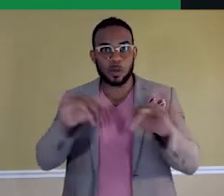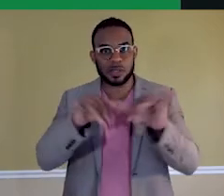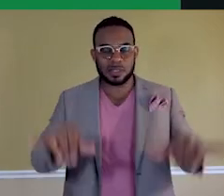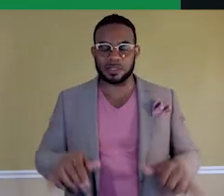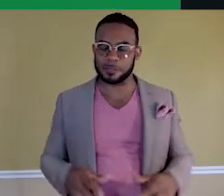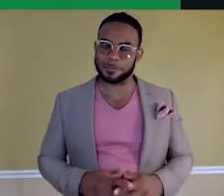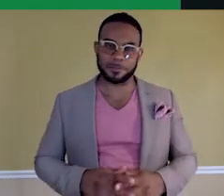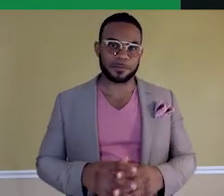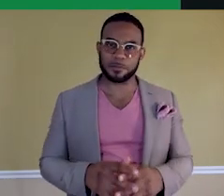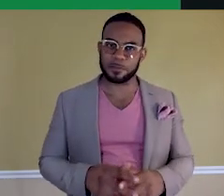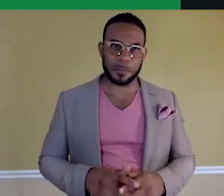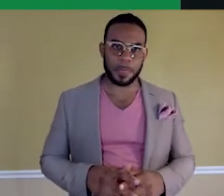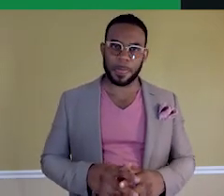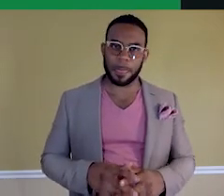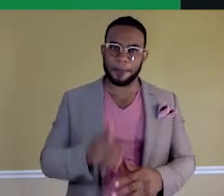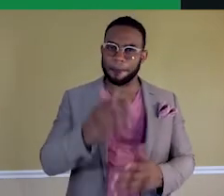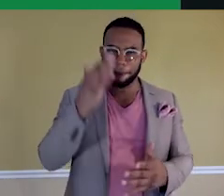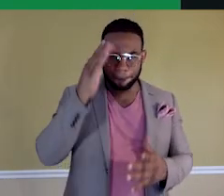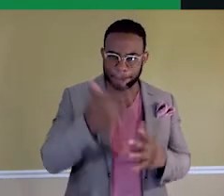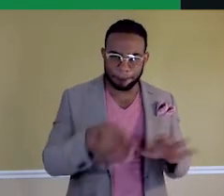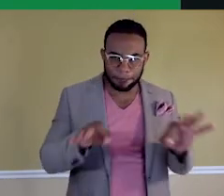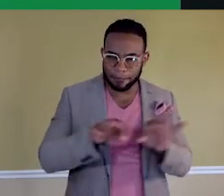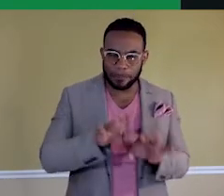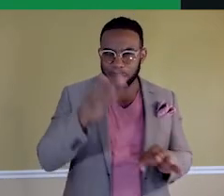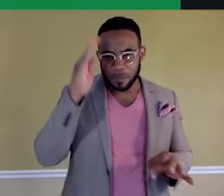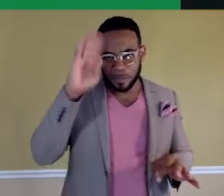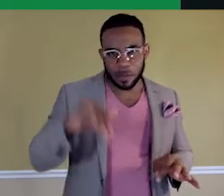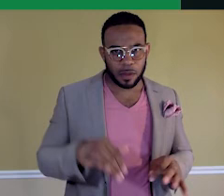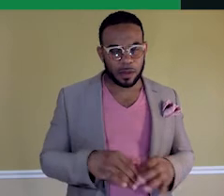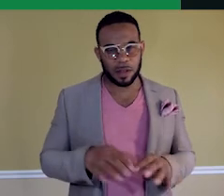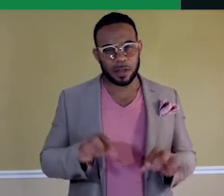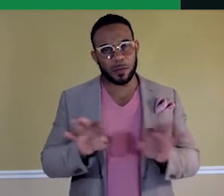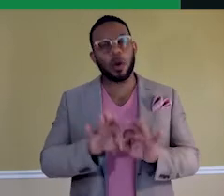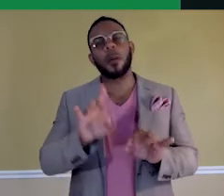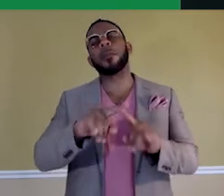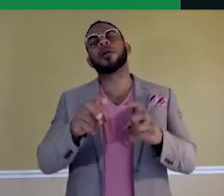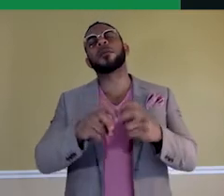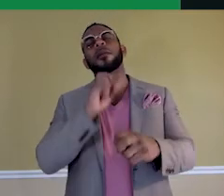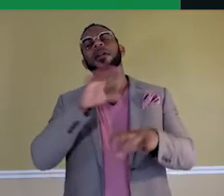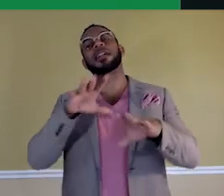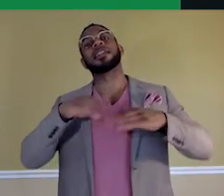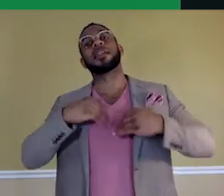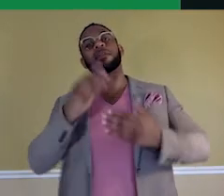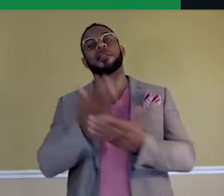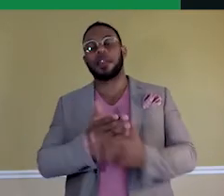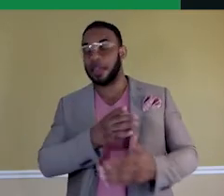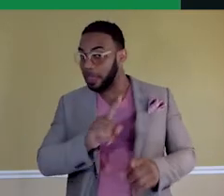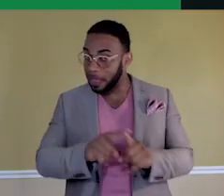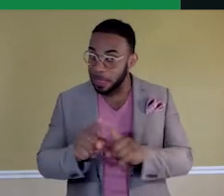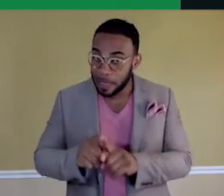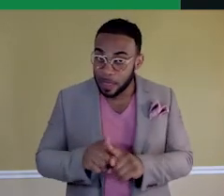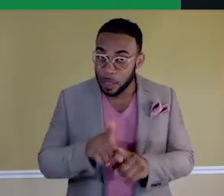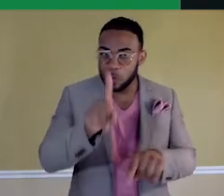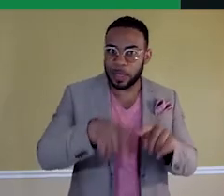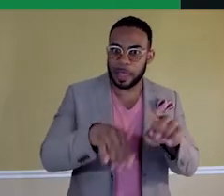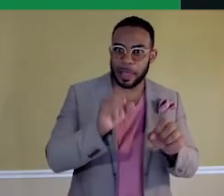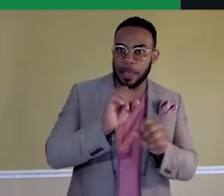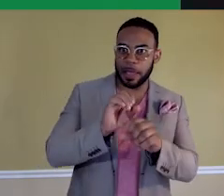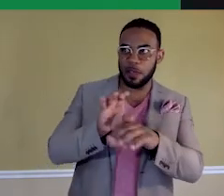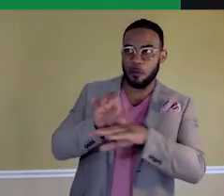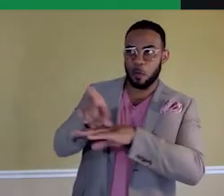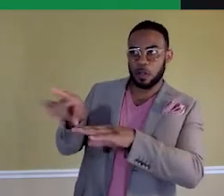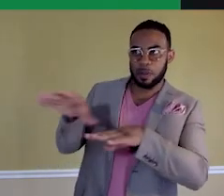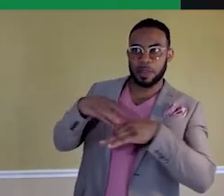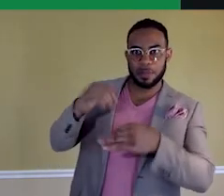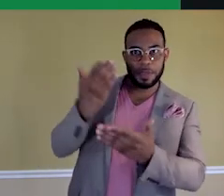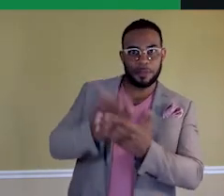system. The world already knows we are valuable. The world already knows we are important. The problem is accepting that fact. And you cannot make them accept